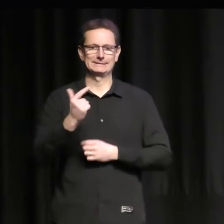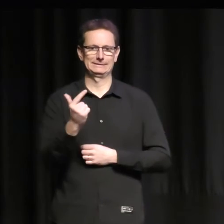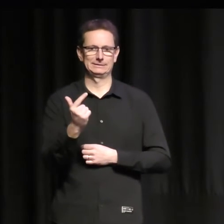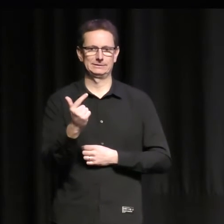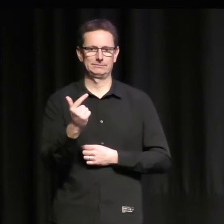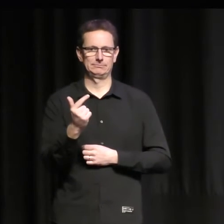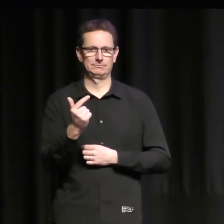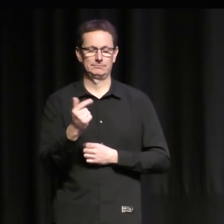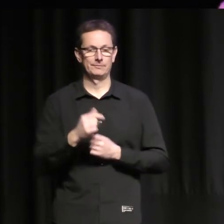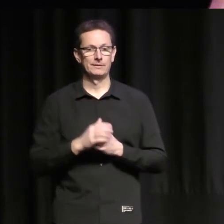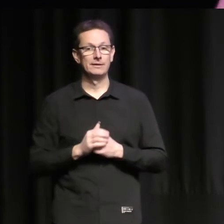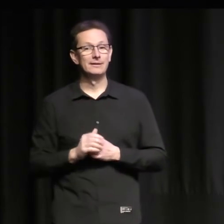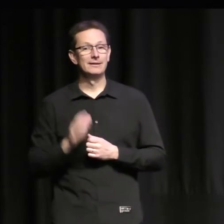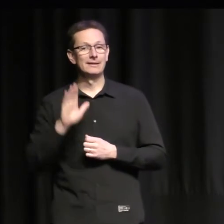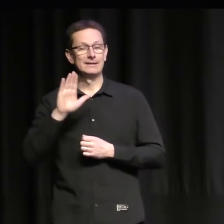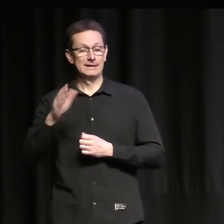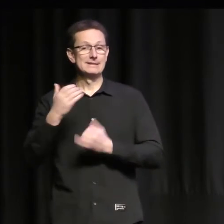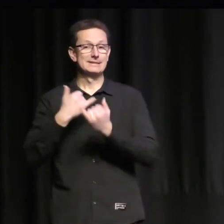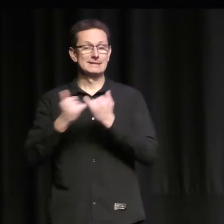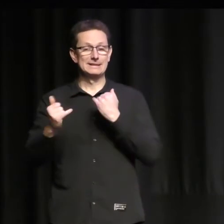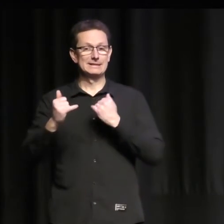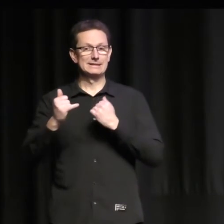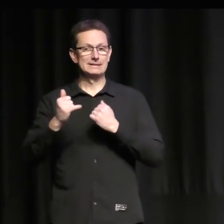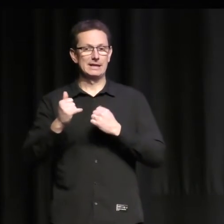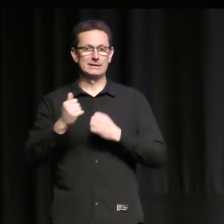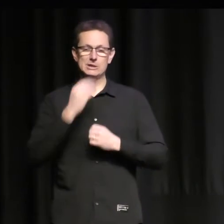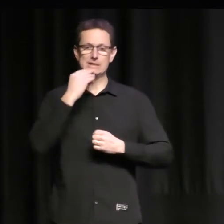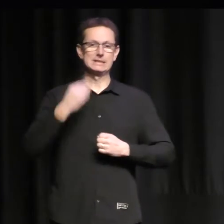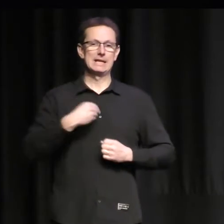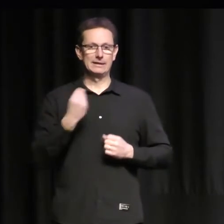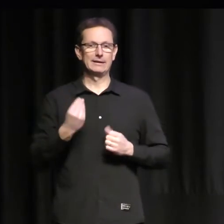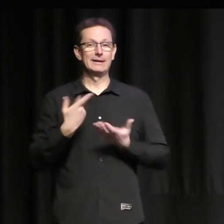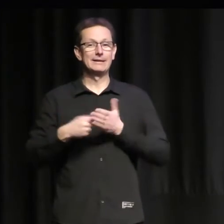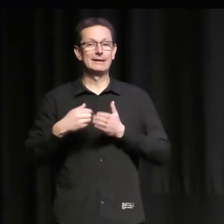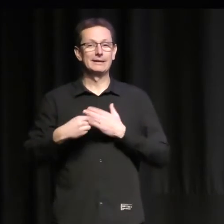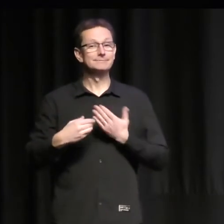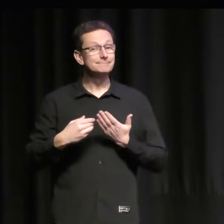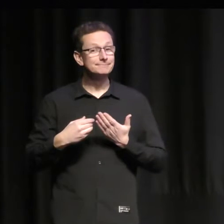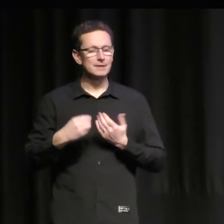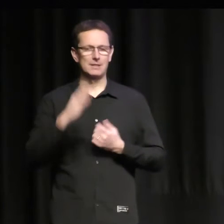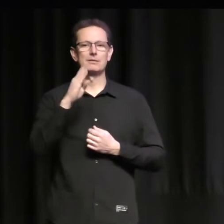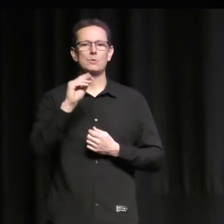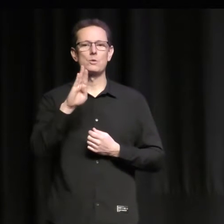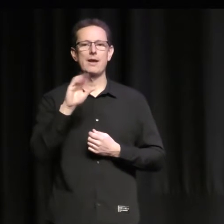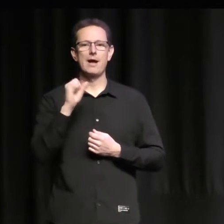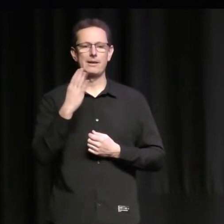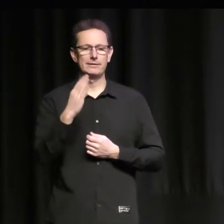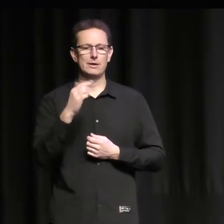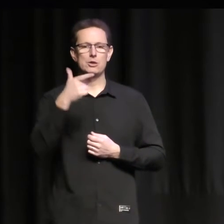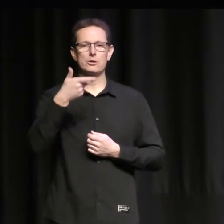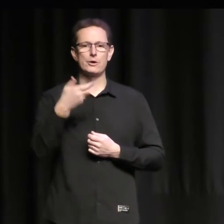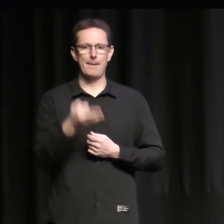Their latest champion is Donald Trump.